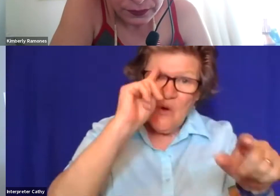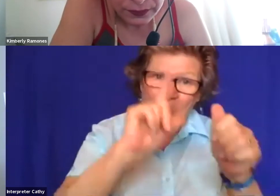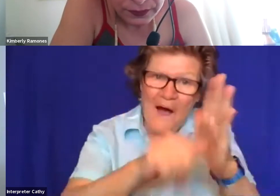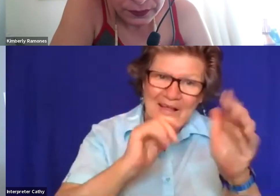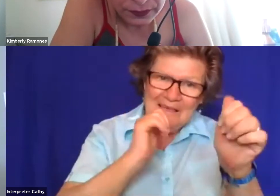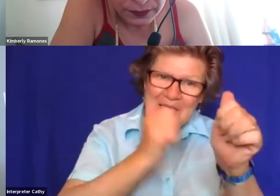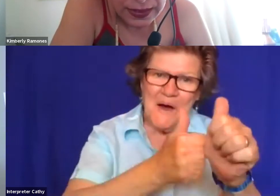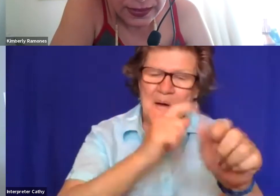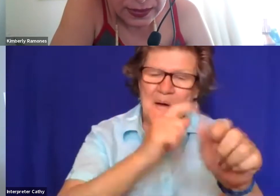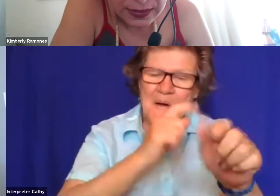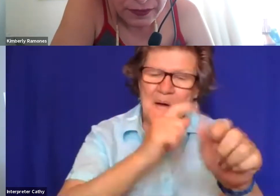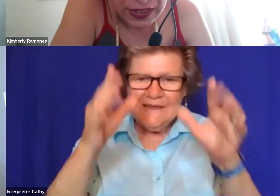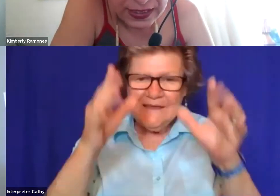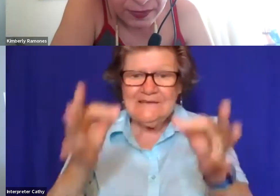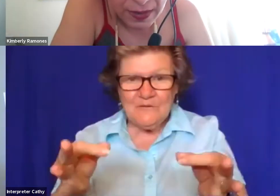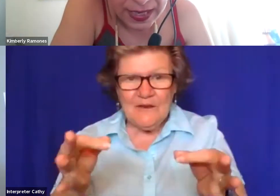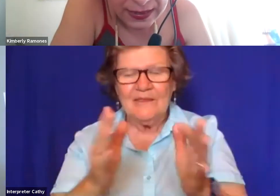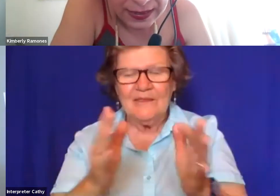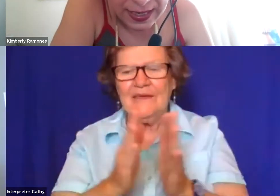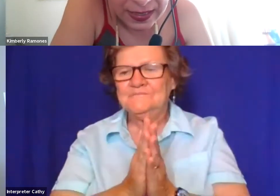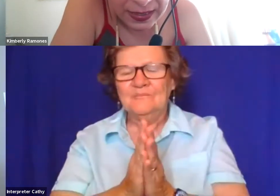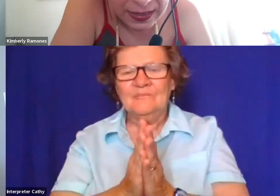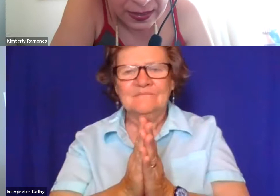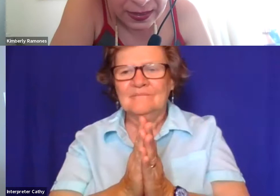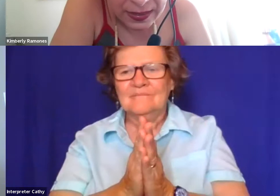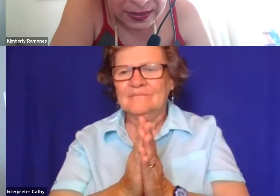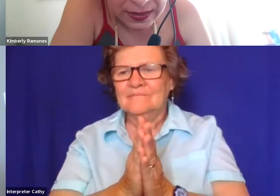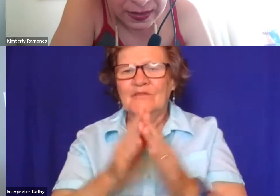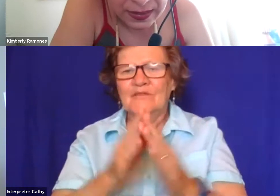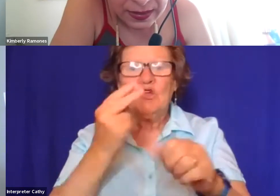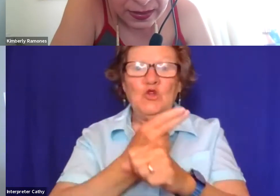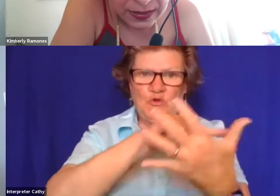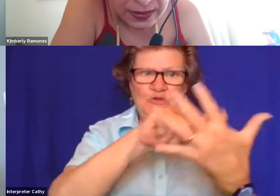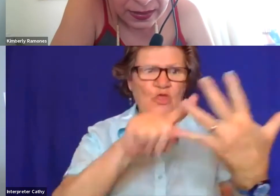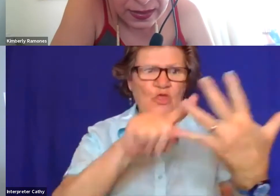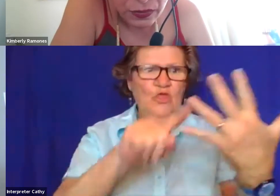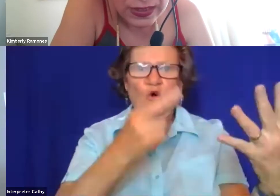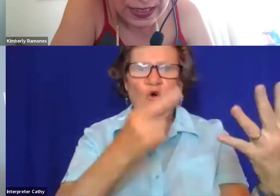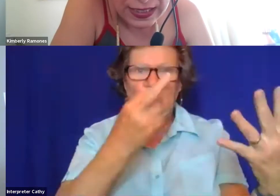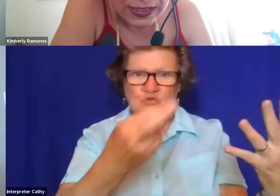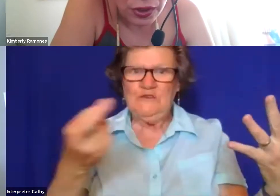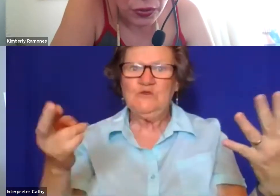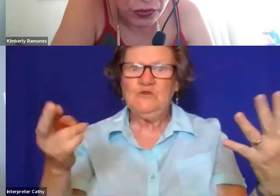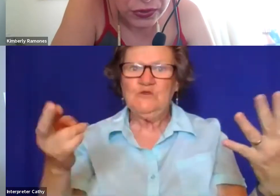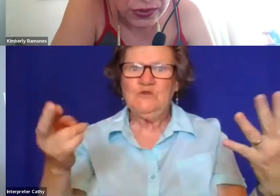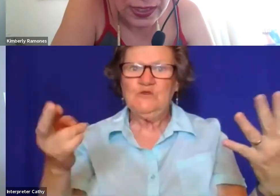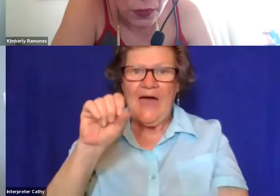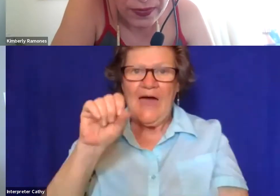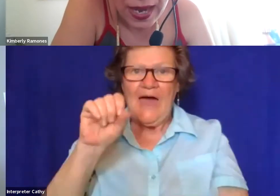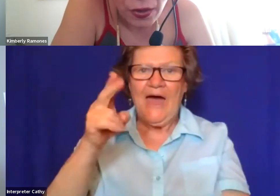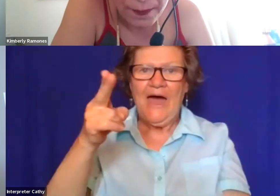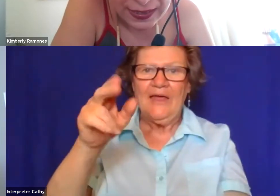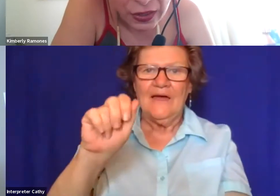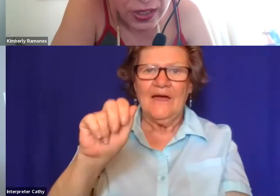So definitely, you know, use those resources that Shavonda has shared, and the contact information, the email as